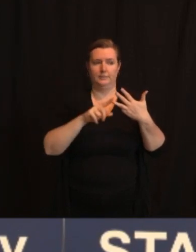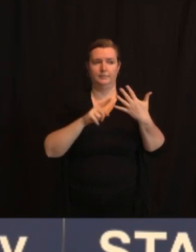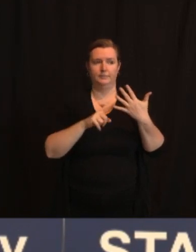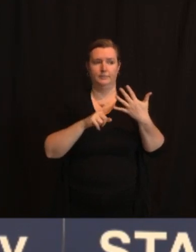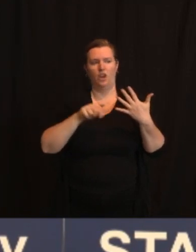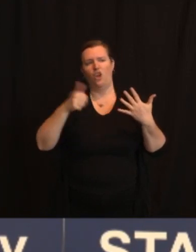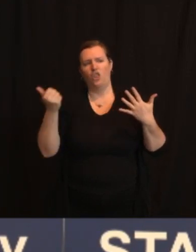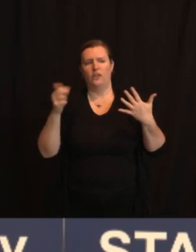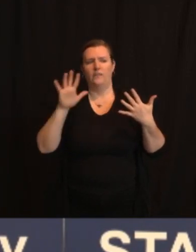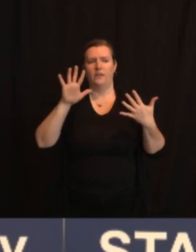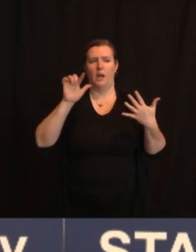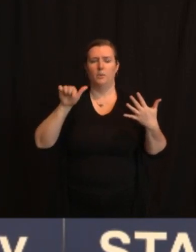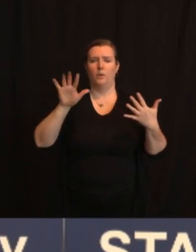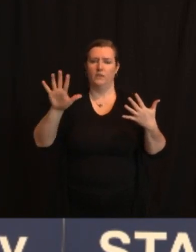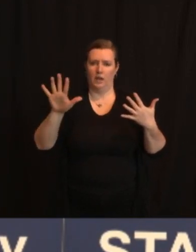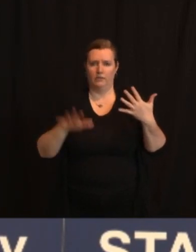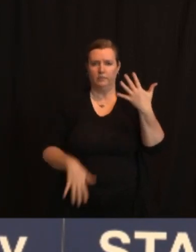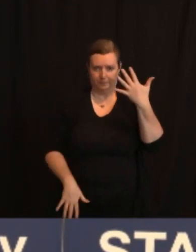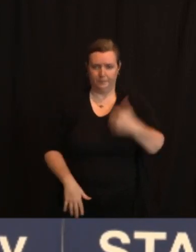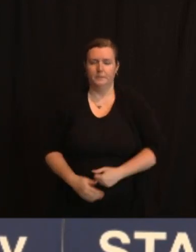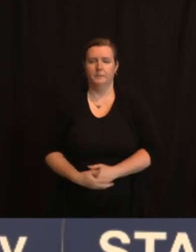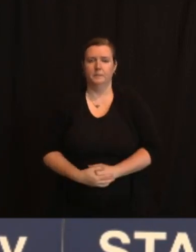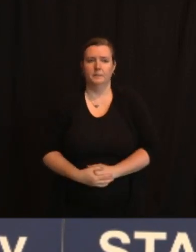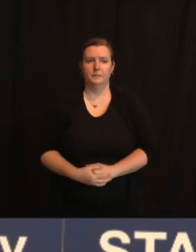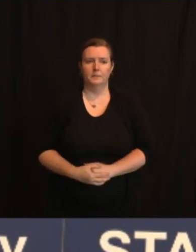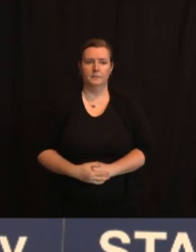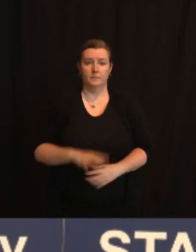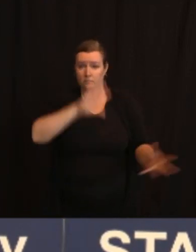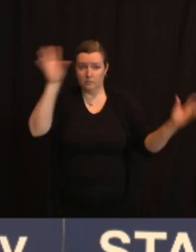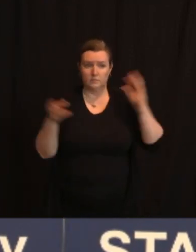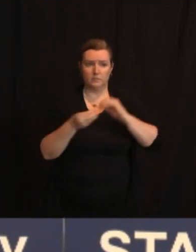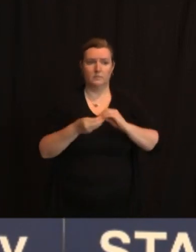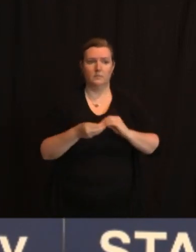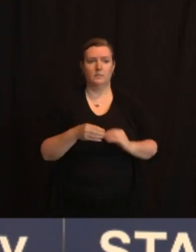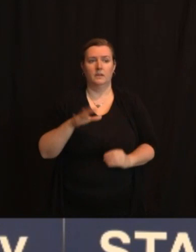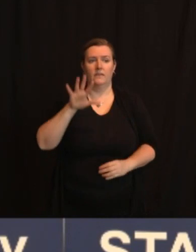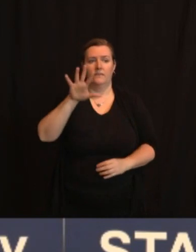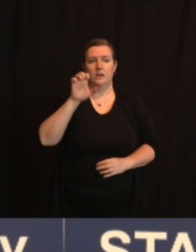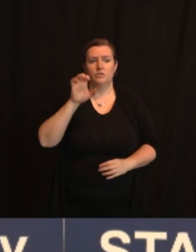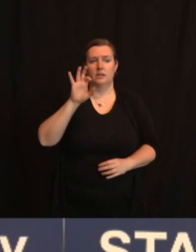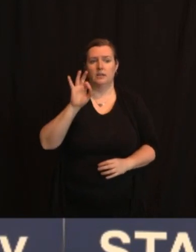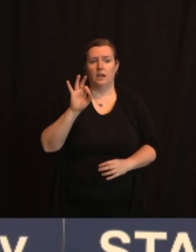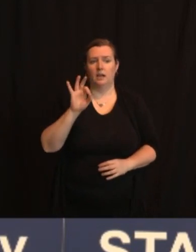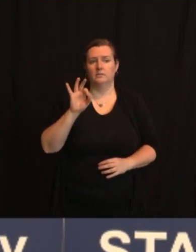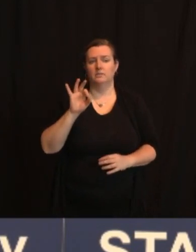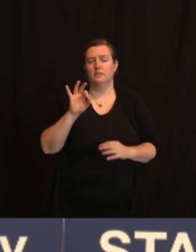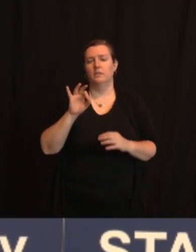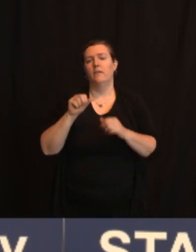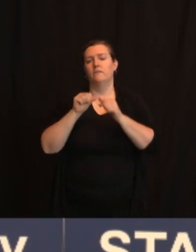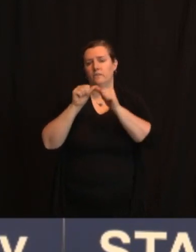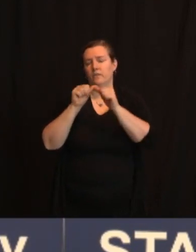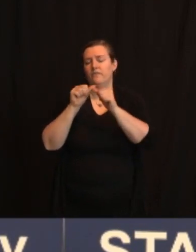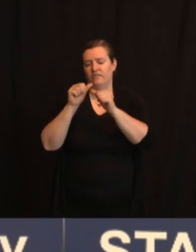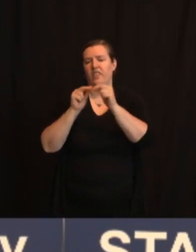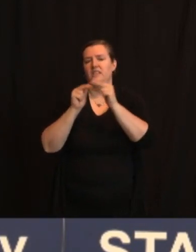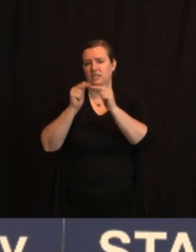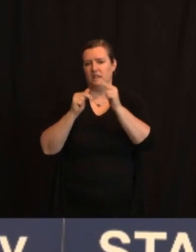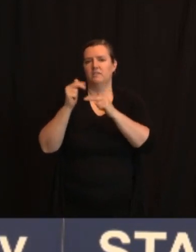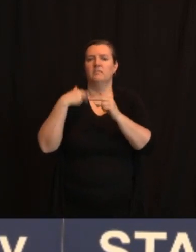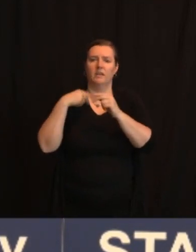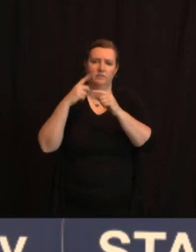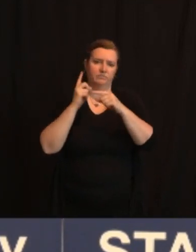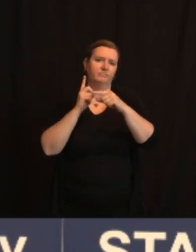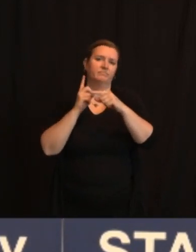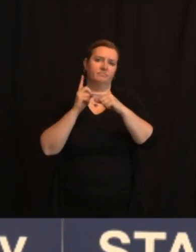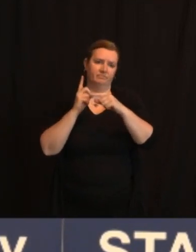5.5%. There are now 509 long-term care facilities or assisted living facilities in the state